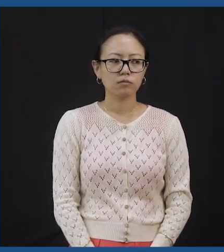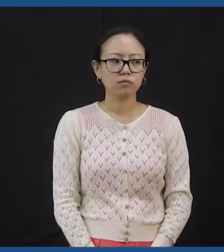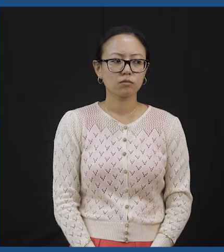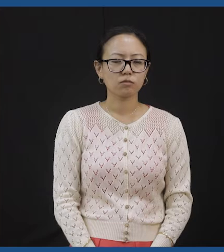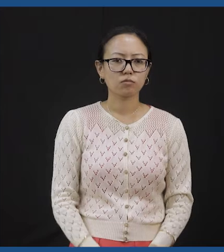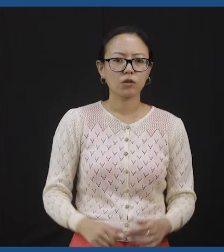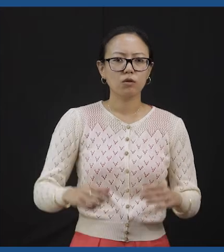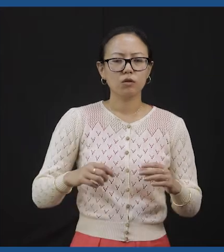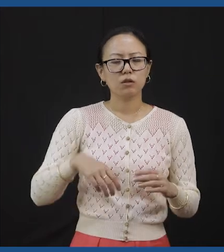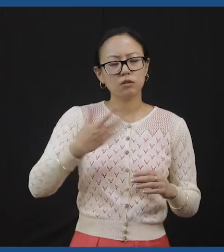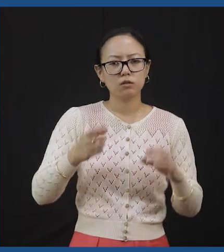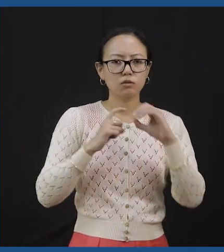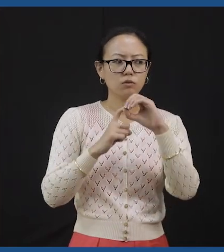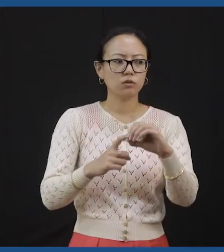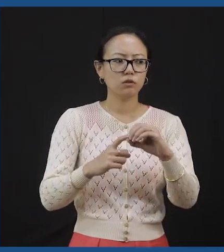Wang Bei has